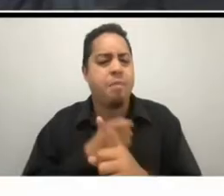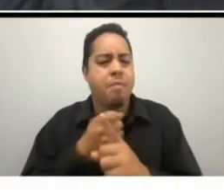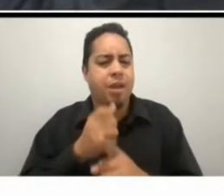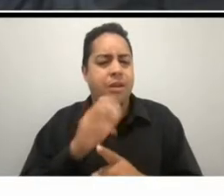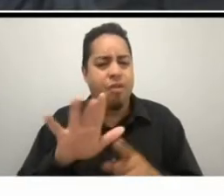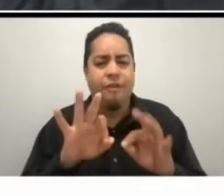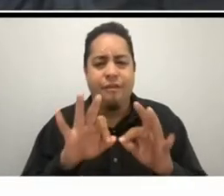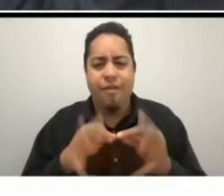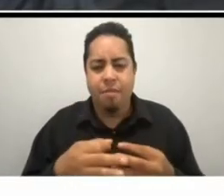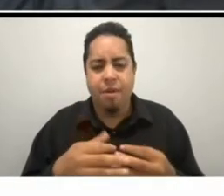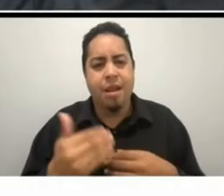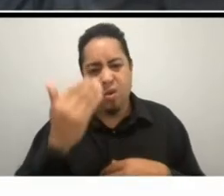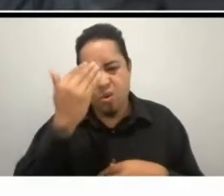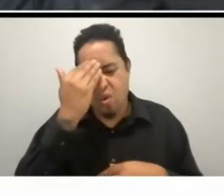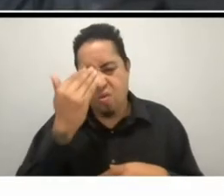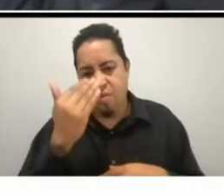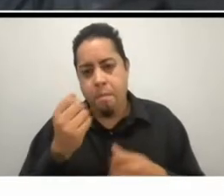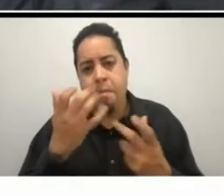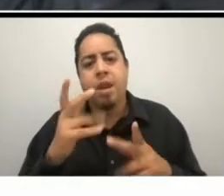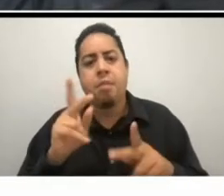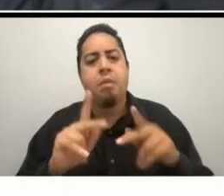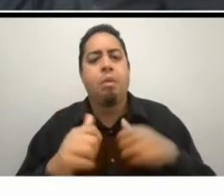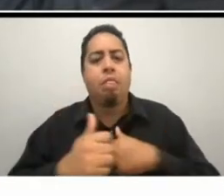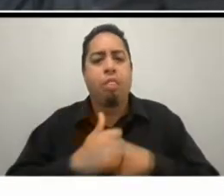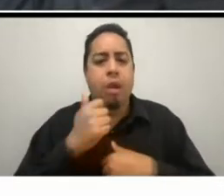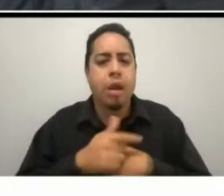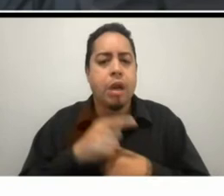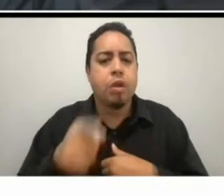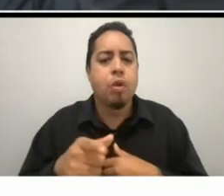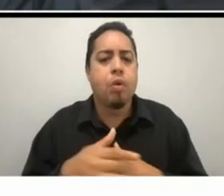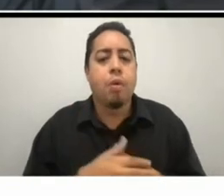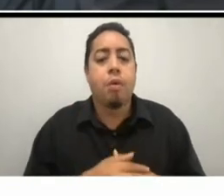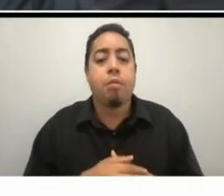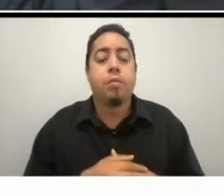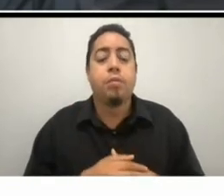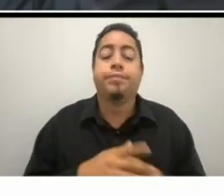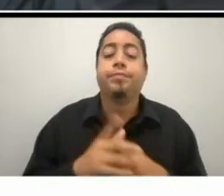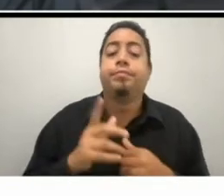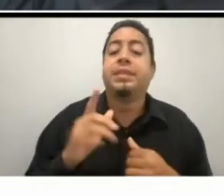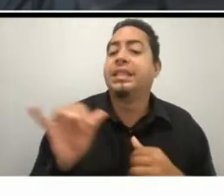Well, as others in the videos have mentioned, we received,